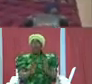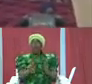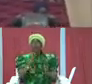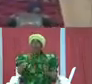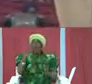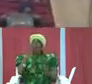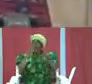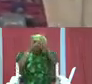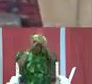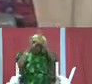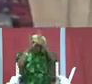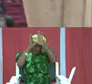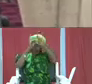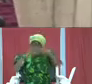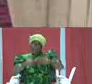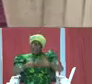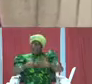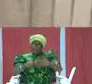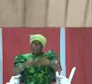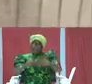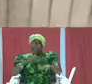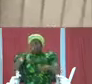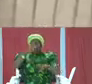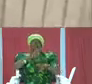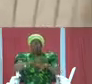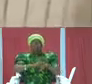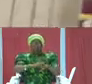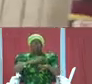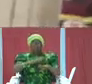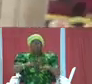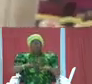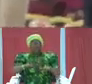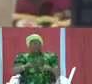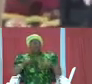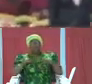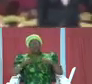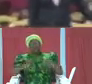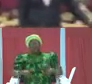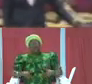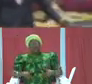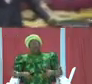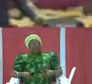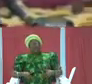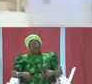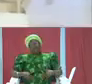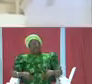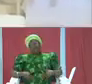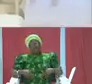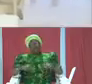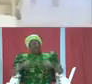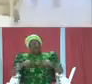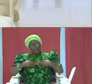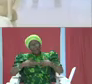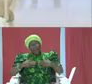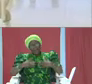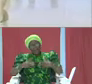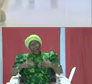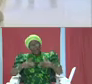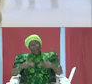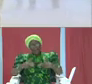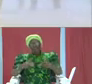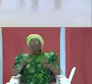Breathe on my body. If he breathes on